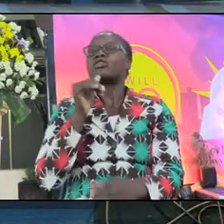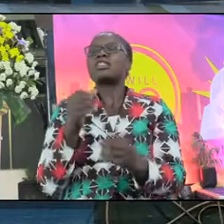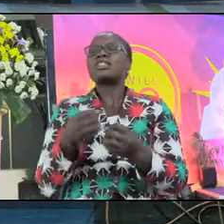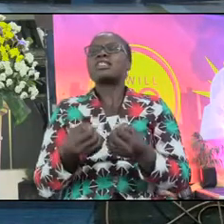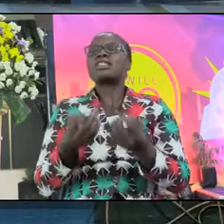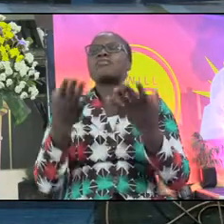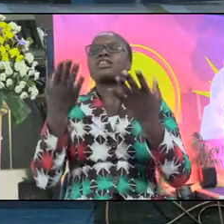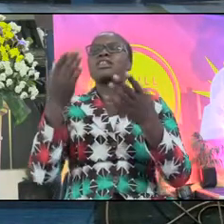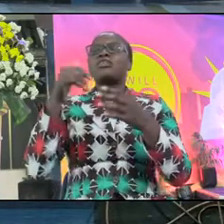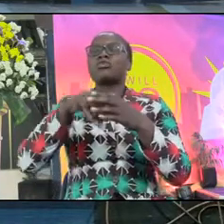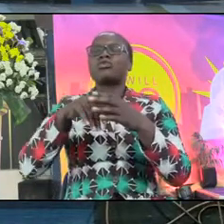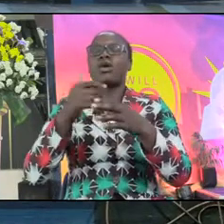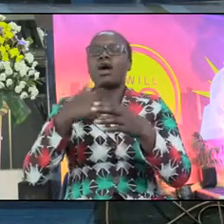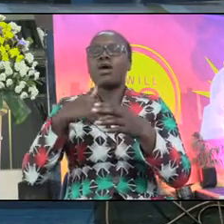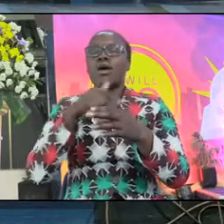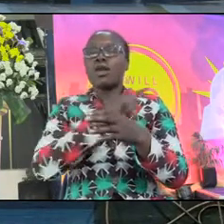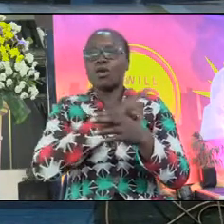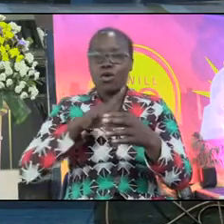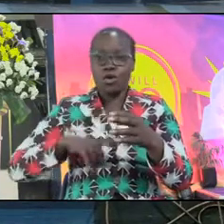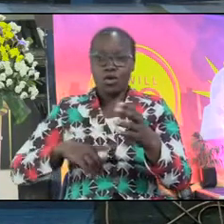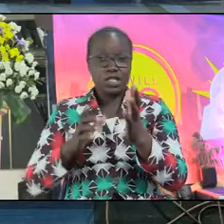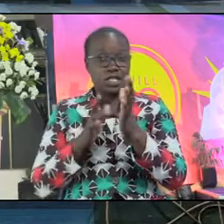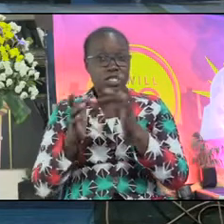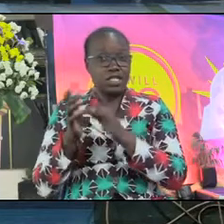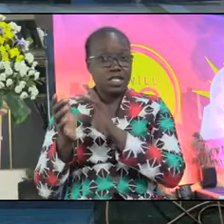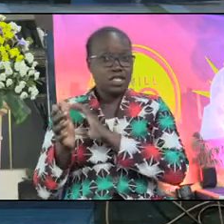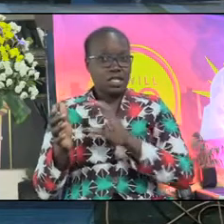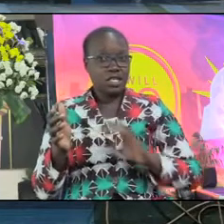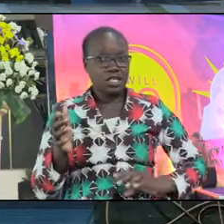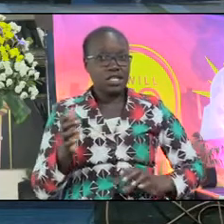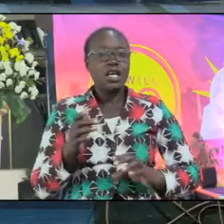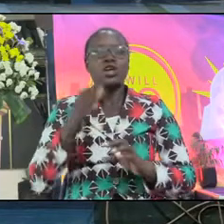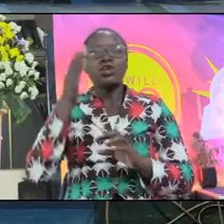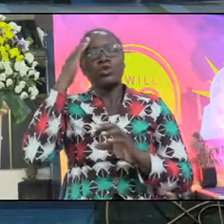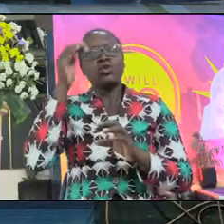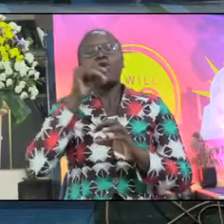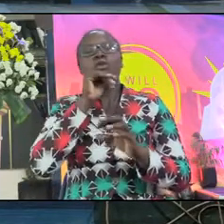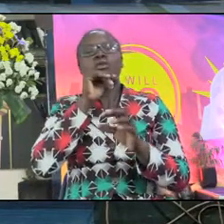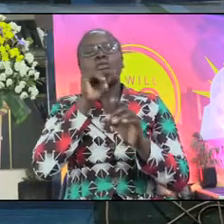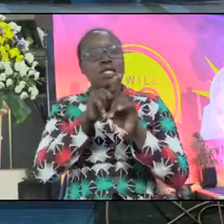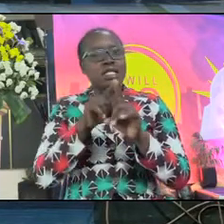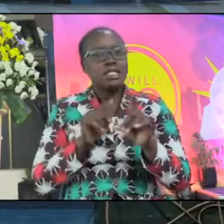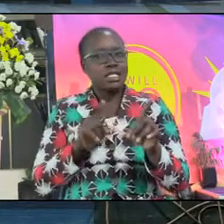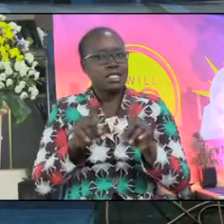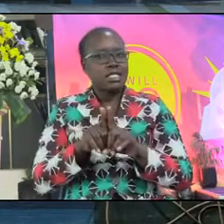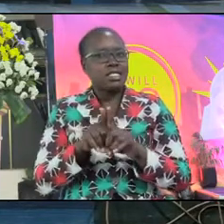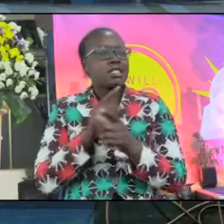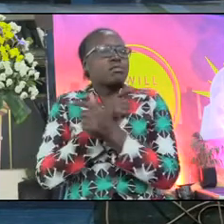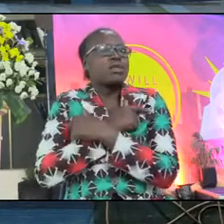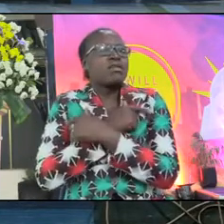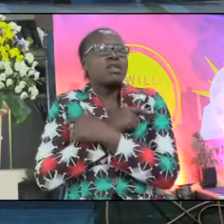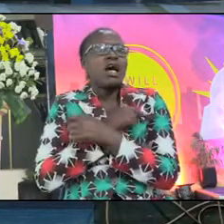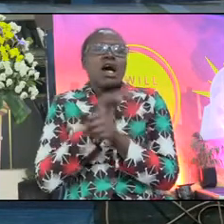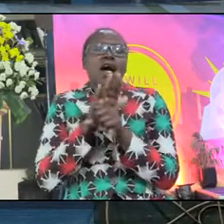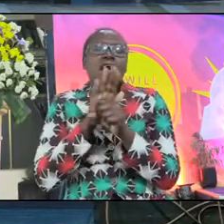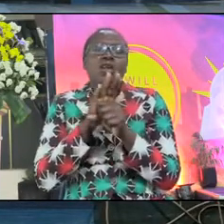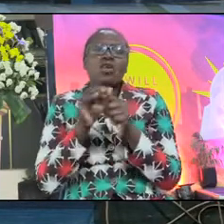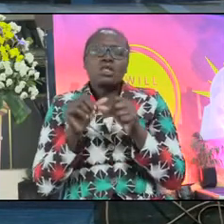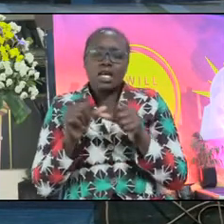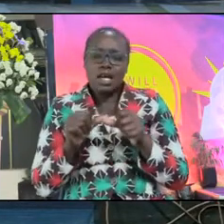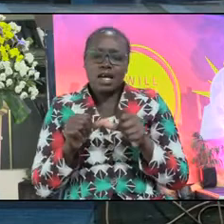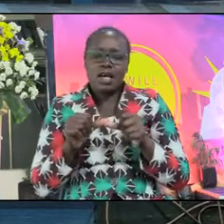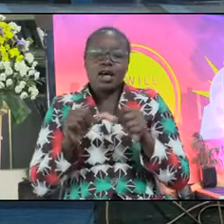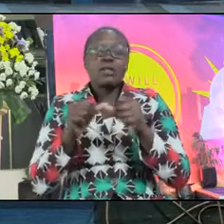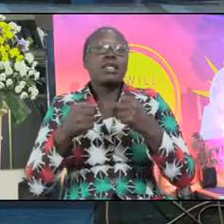Lord Jesus Christ. You know, beloved brothers and sisters, there's too much going on